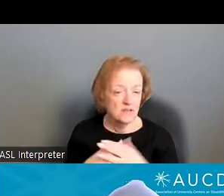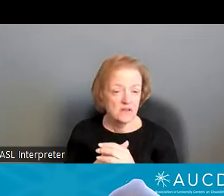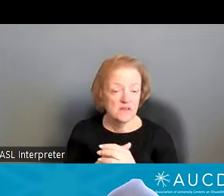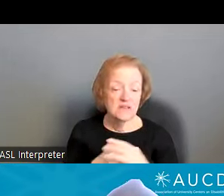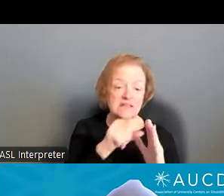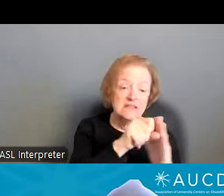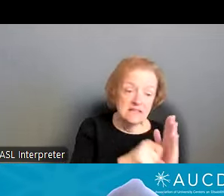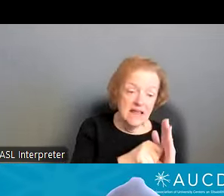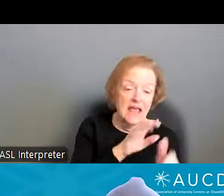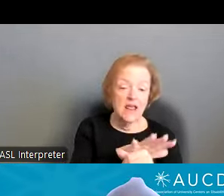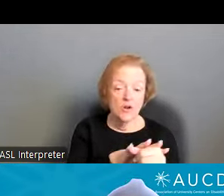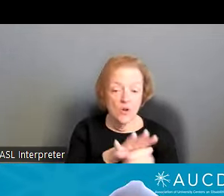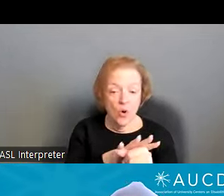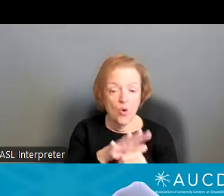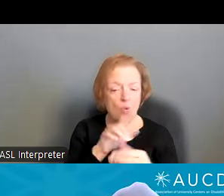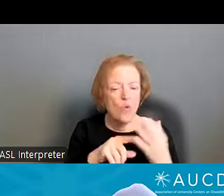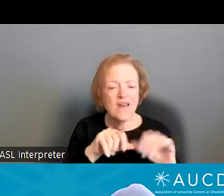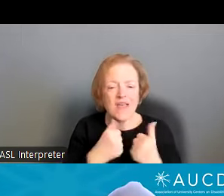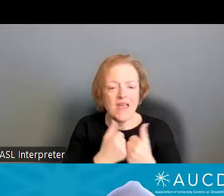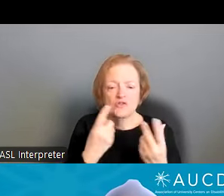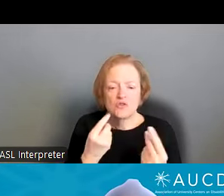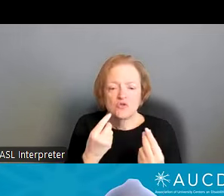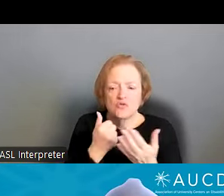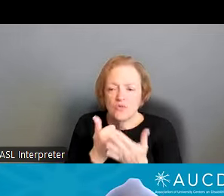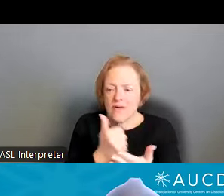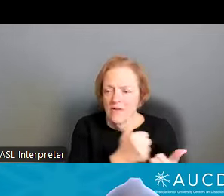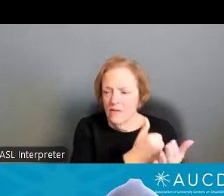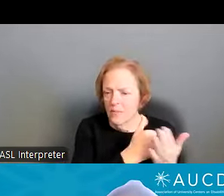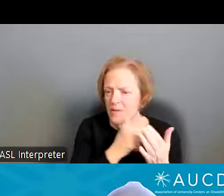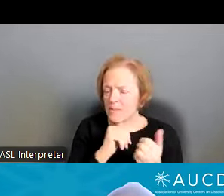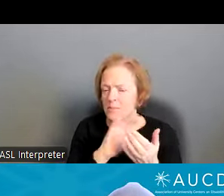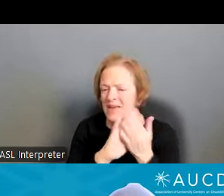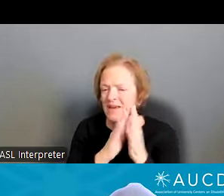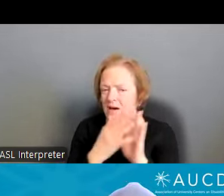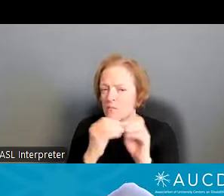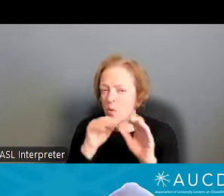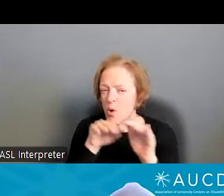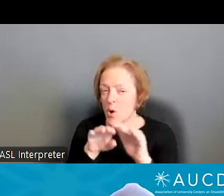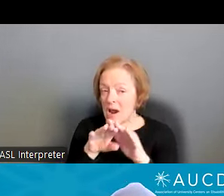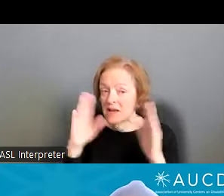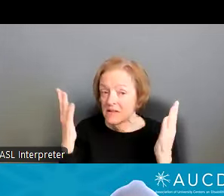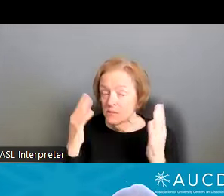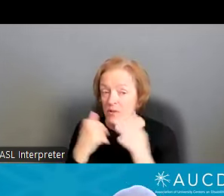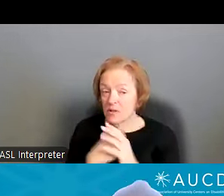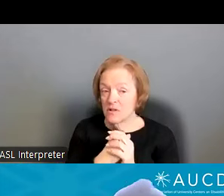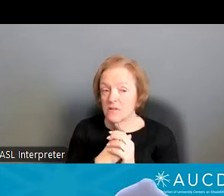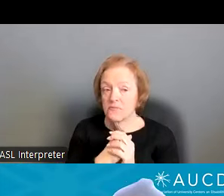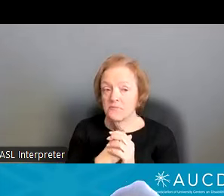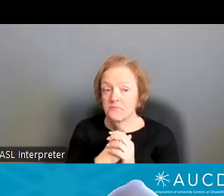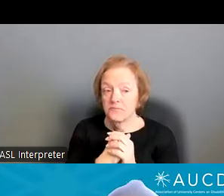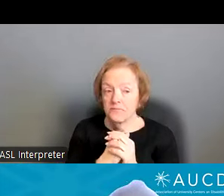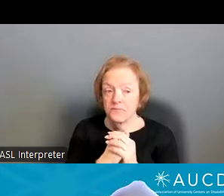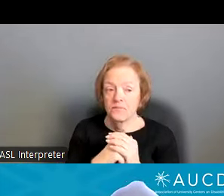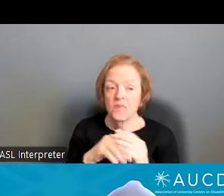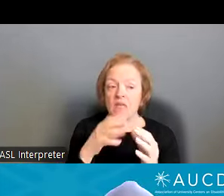workforce agencies are doing to make sure that the programs are accessible to people with disabilities, and the Department of Labor's overall efforts to make sure that